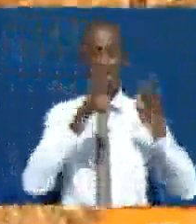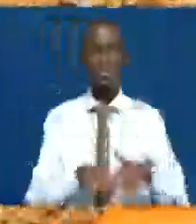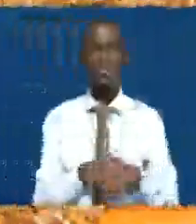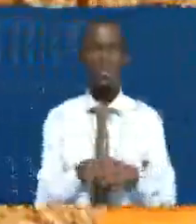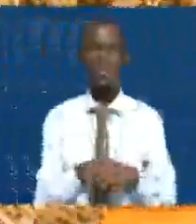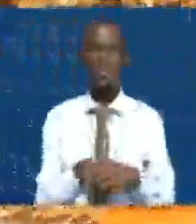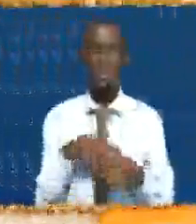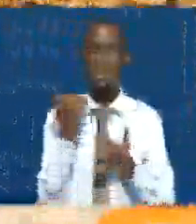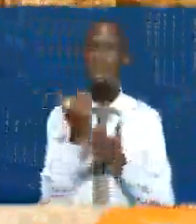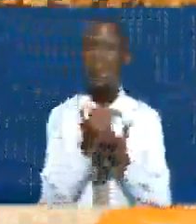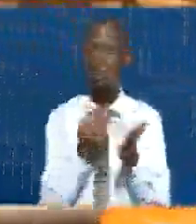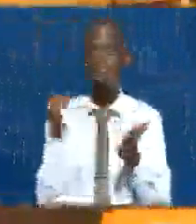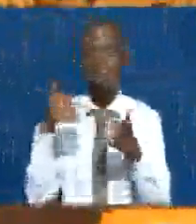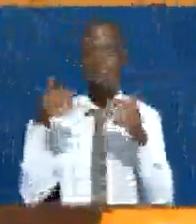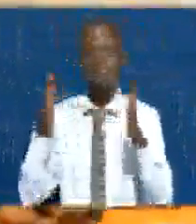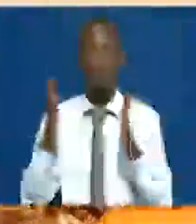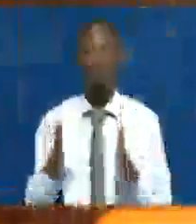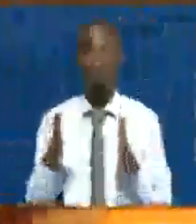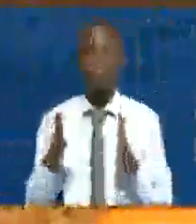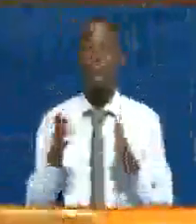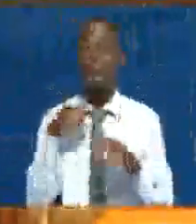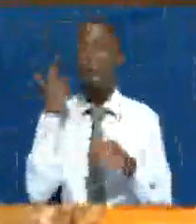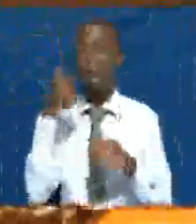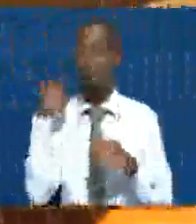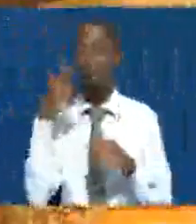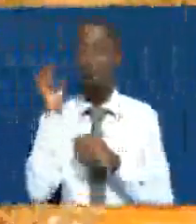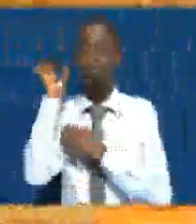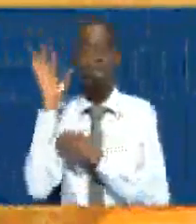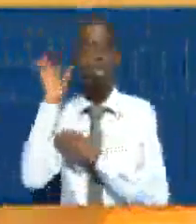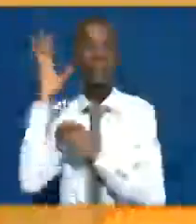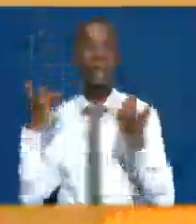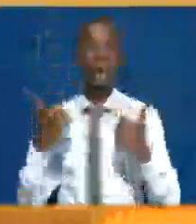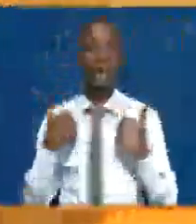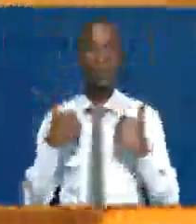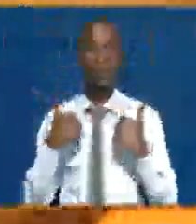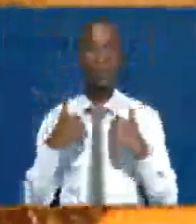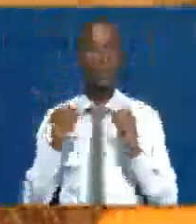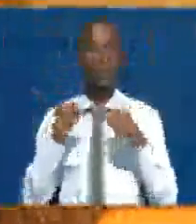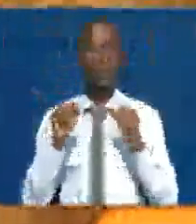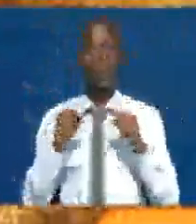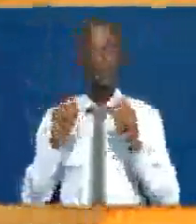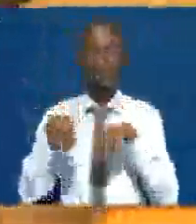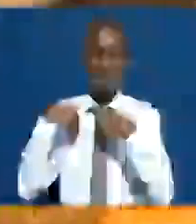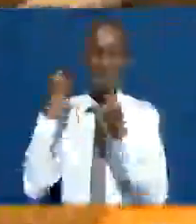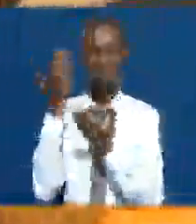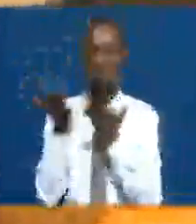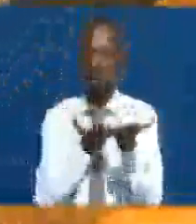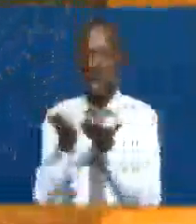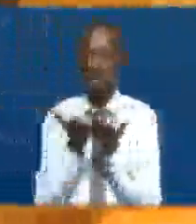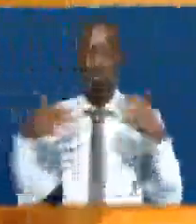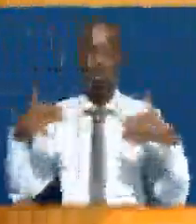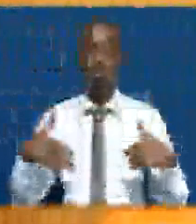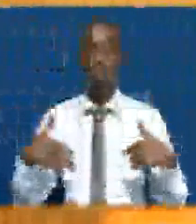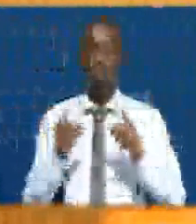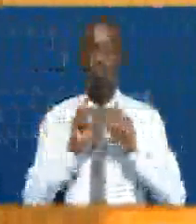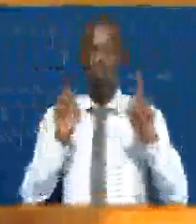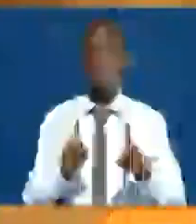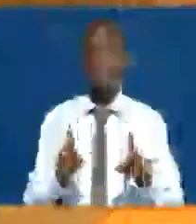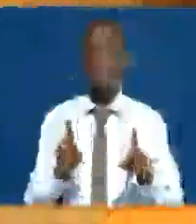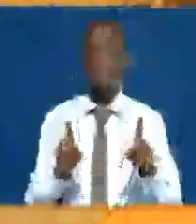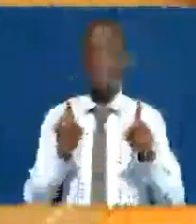The program also links farmers with tractor providers who offer subsidized deep tillage services. However, deep tillage